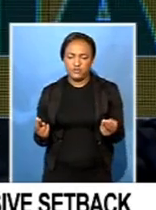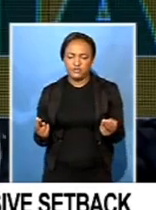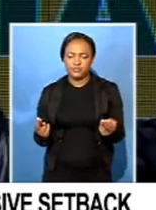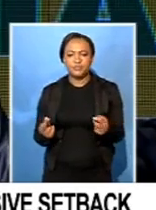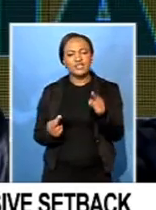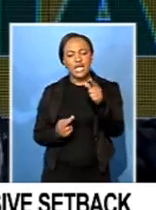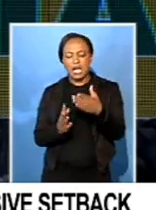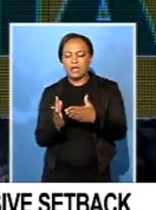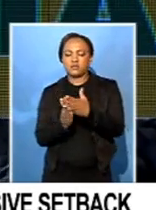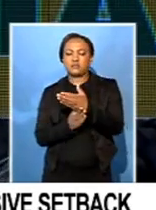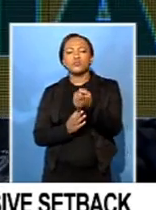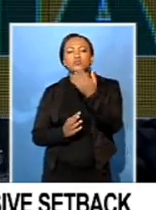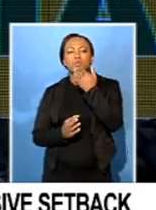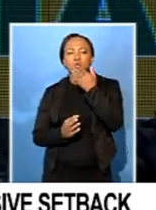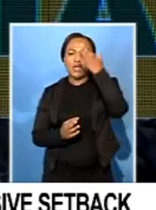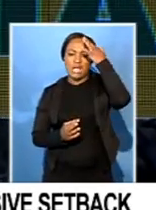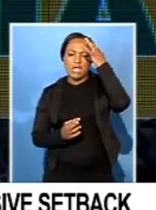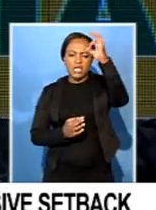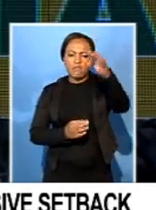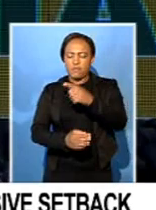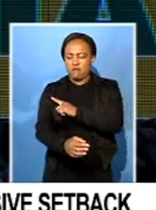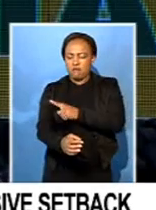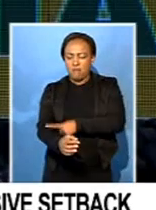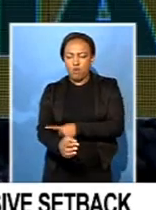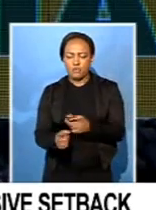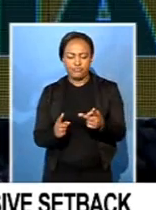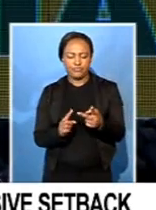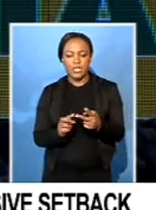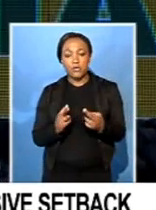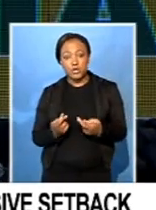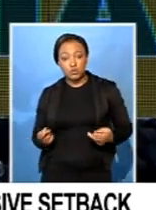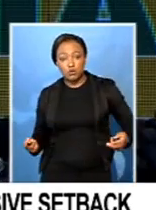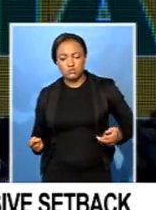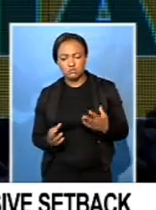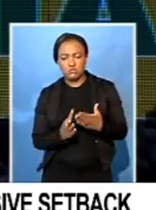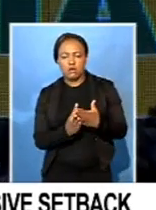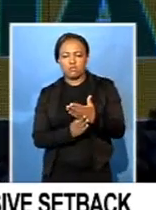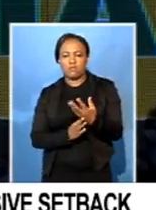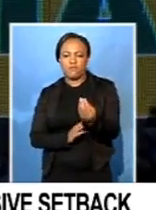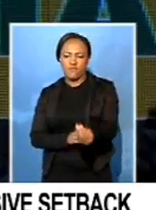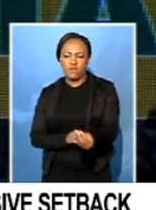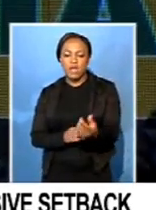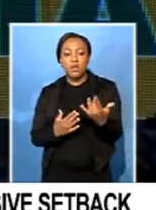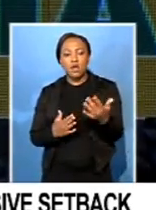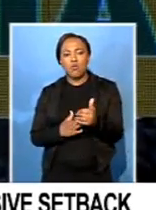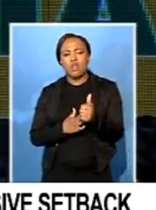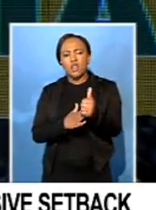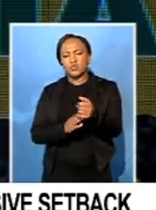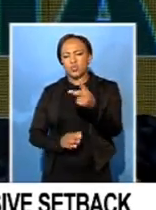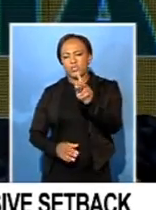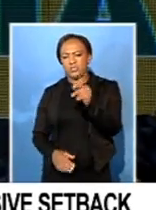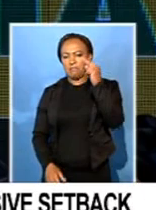The access to state power and resources has led to